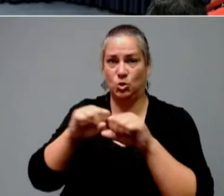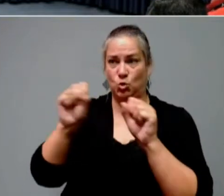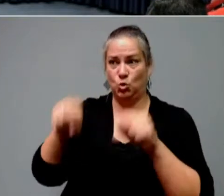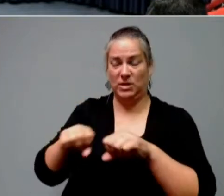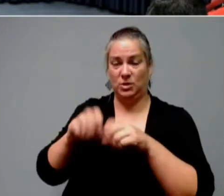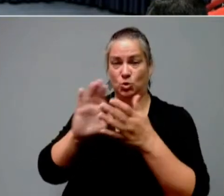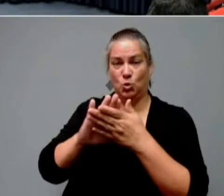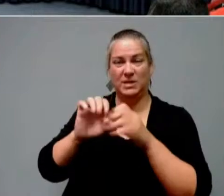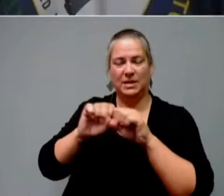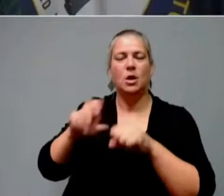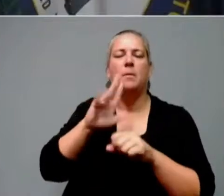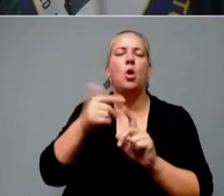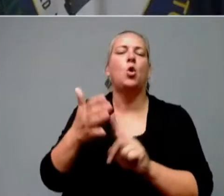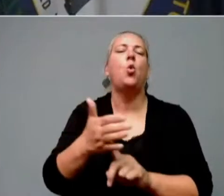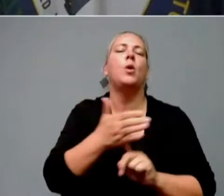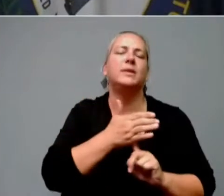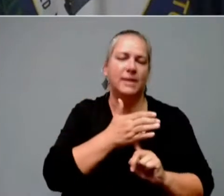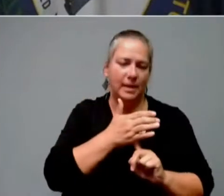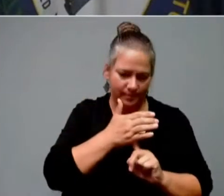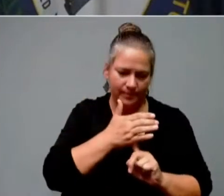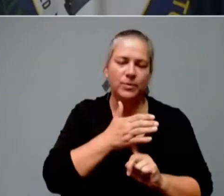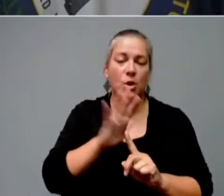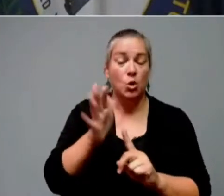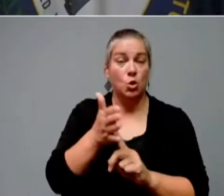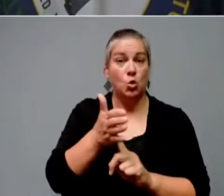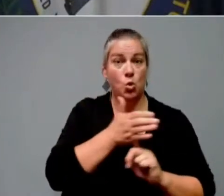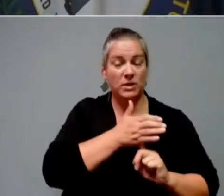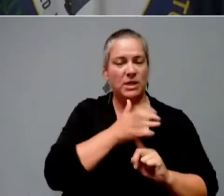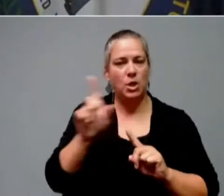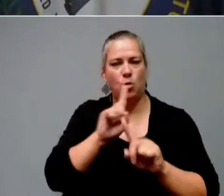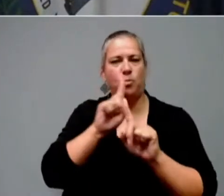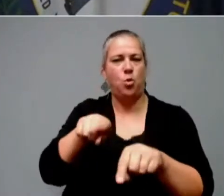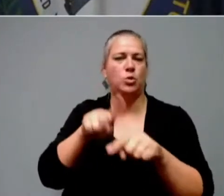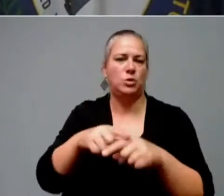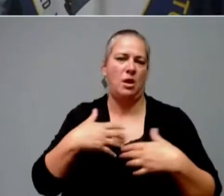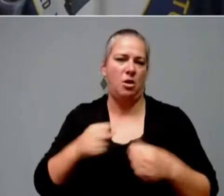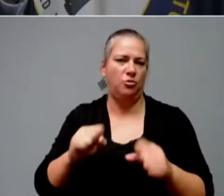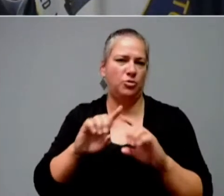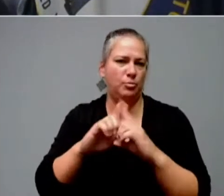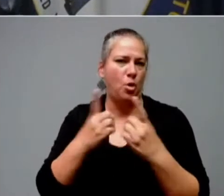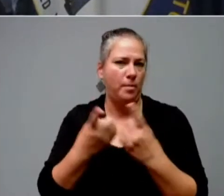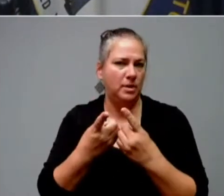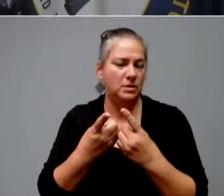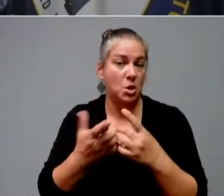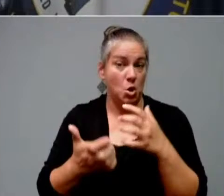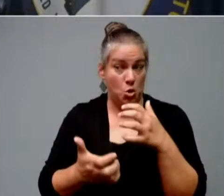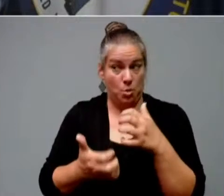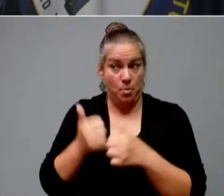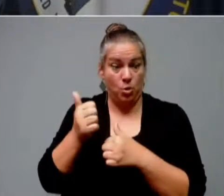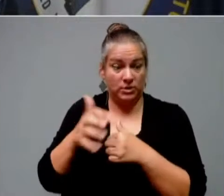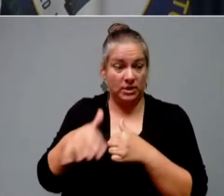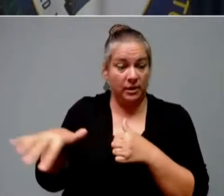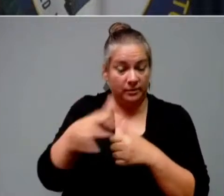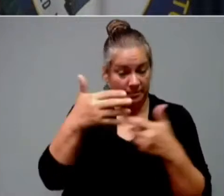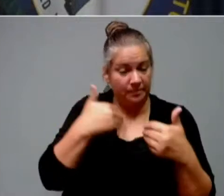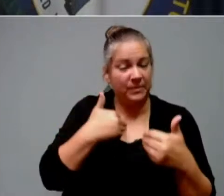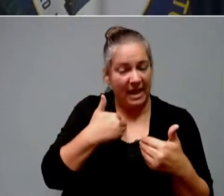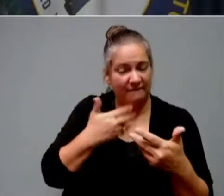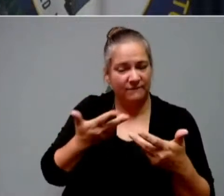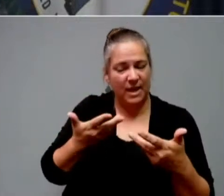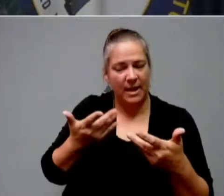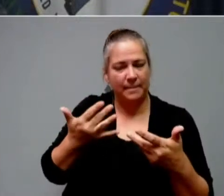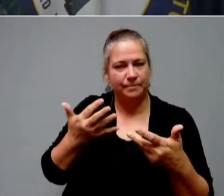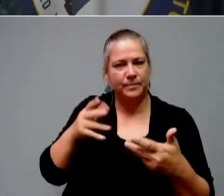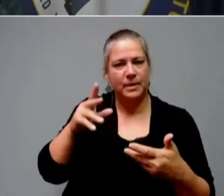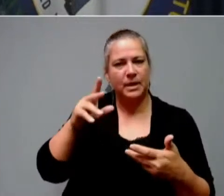quarantines to their local health department, and the vast majority have a page up